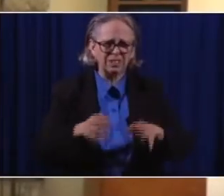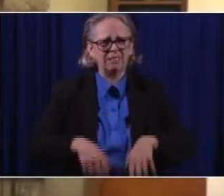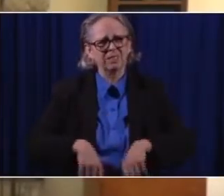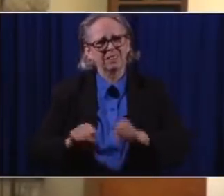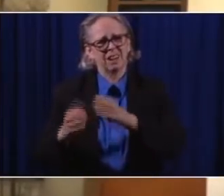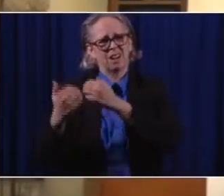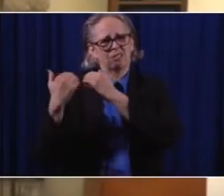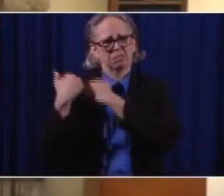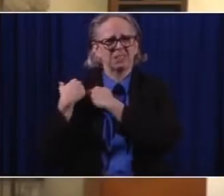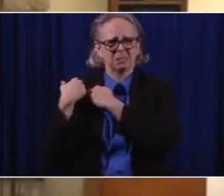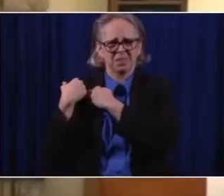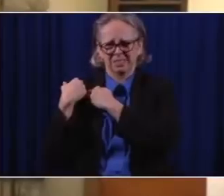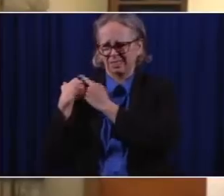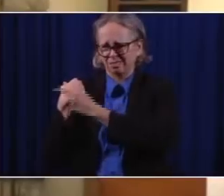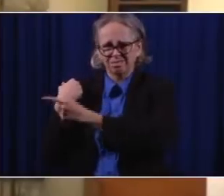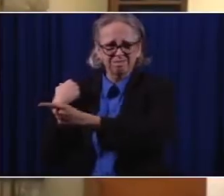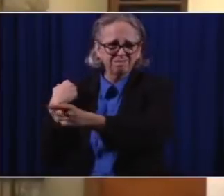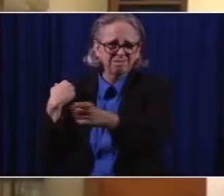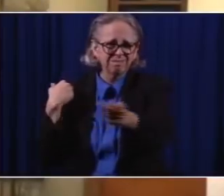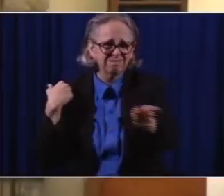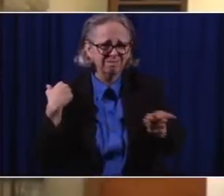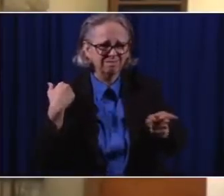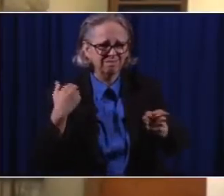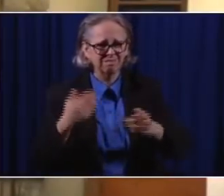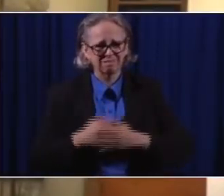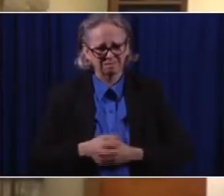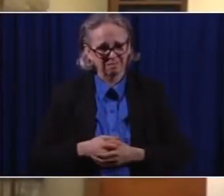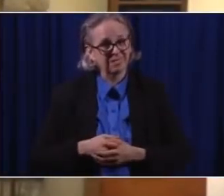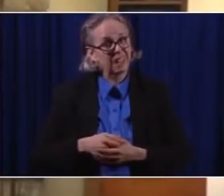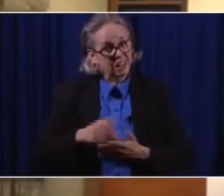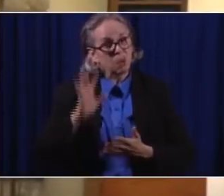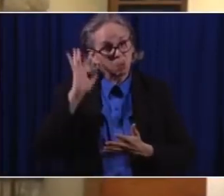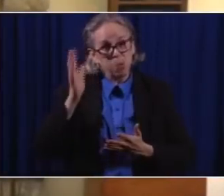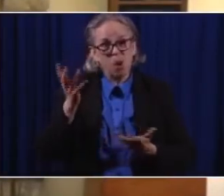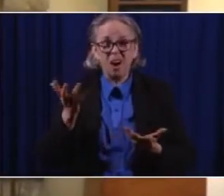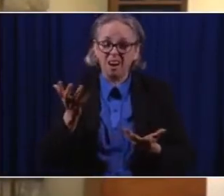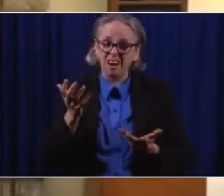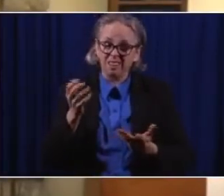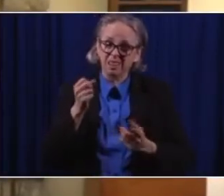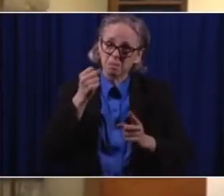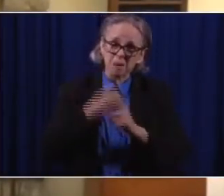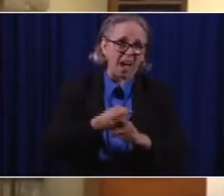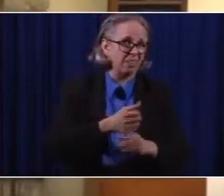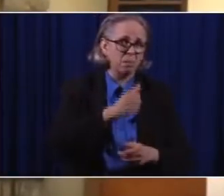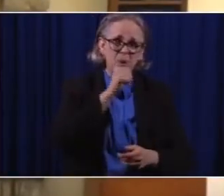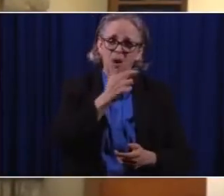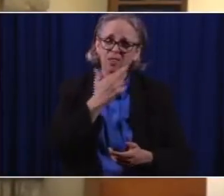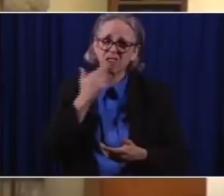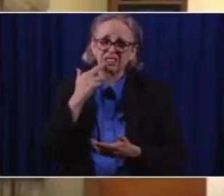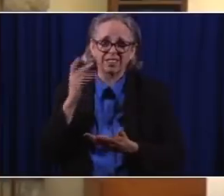that, but people can do that. And that's where we're seeing significant spread.